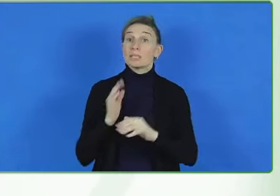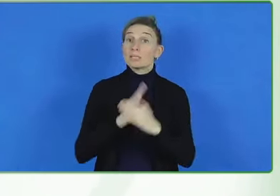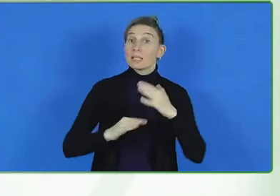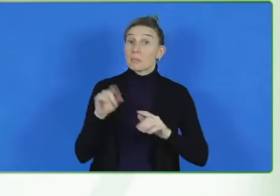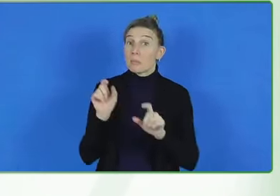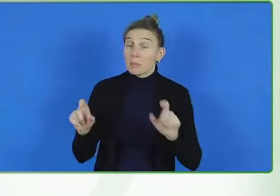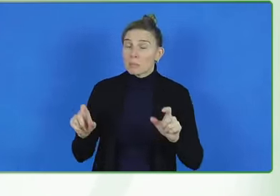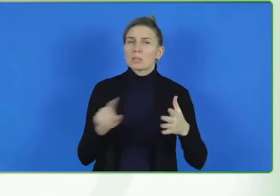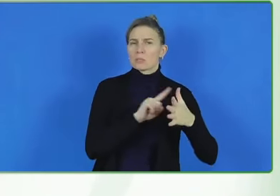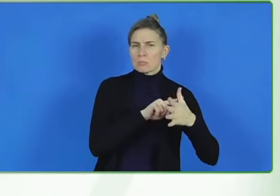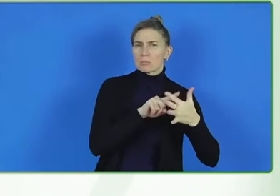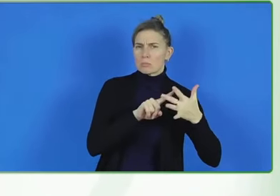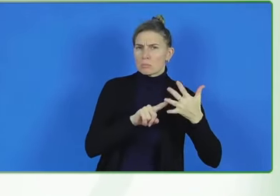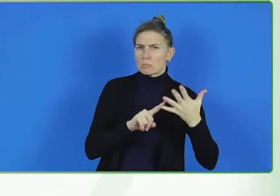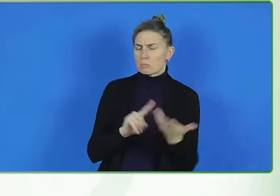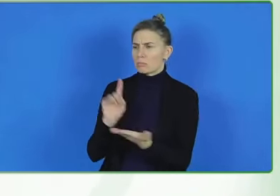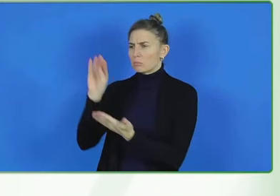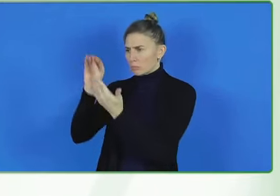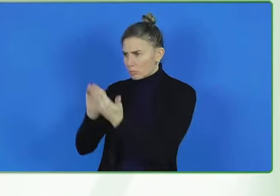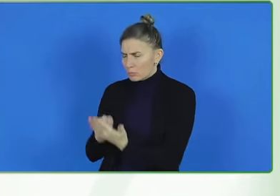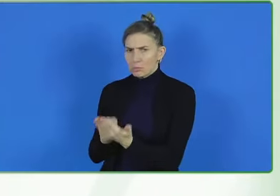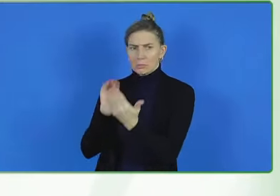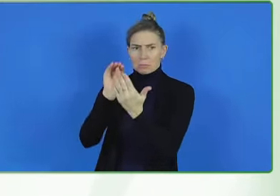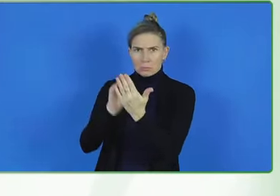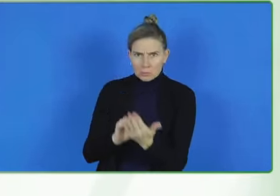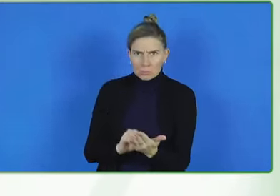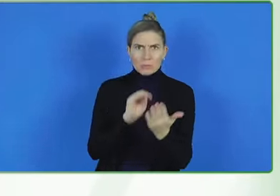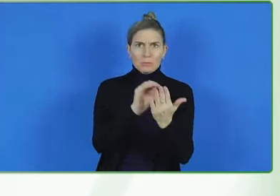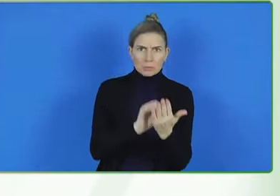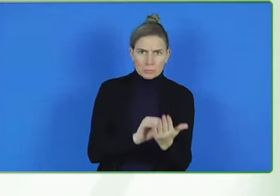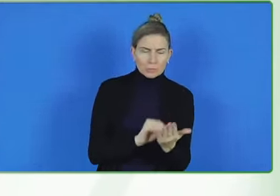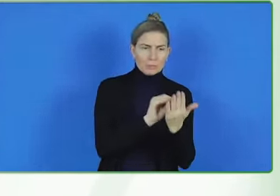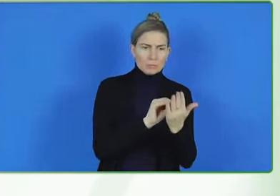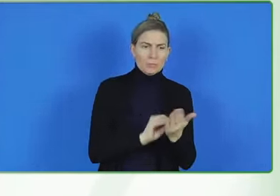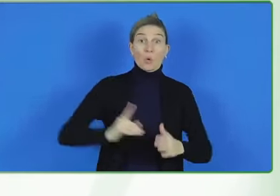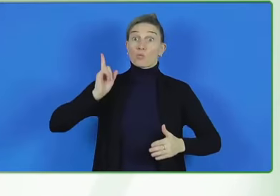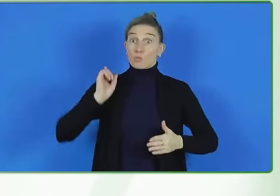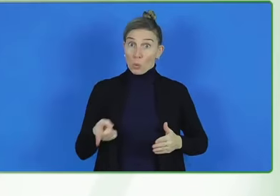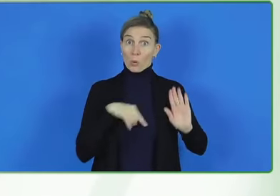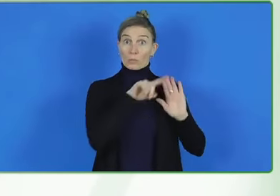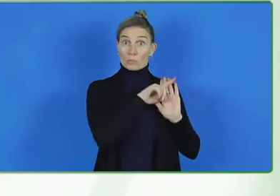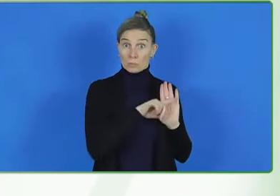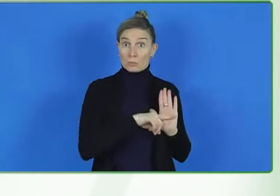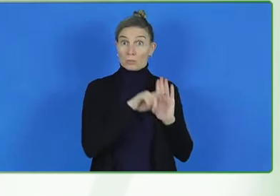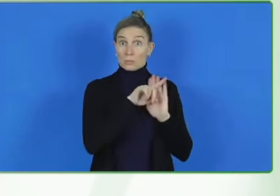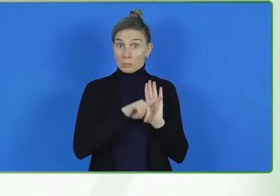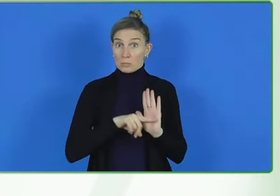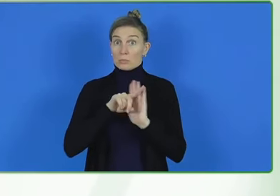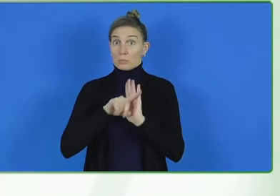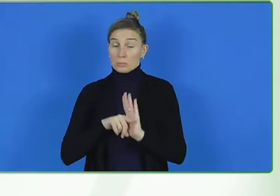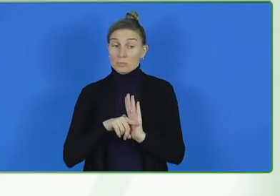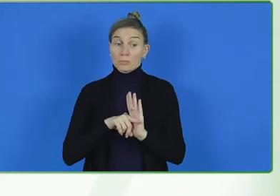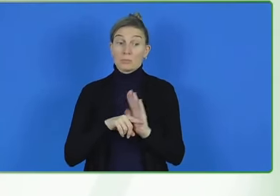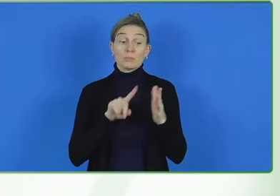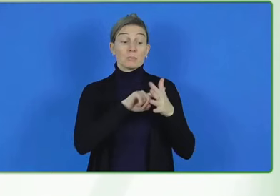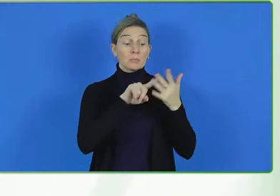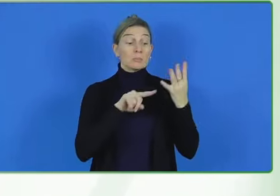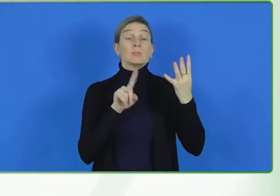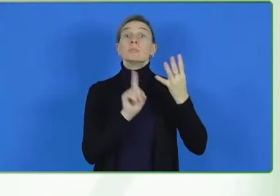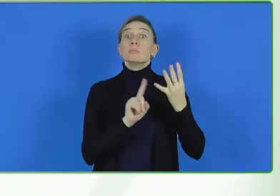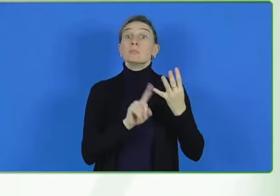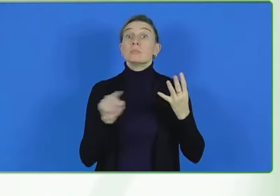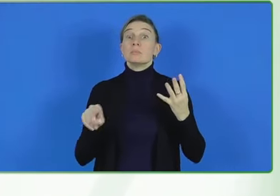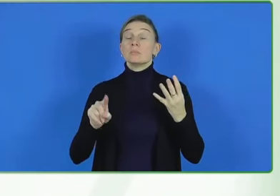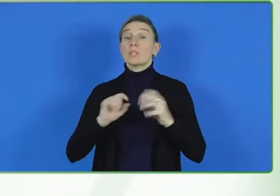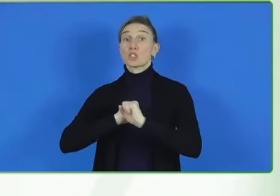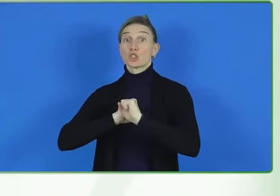And we also collected requirements for security. This is very important because of the nature